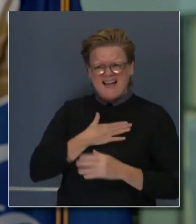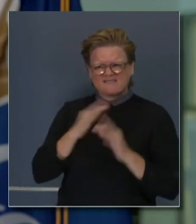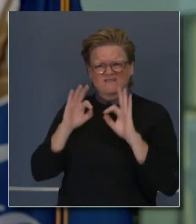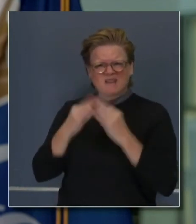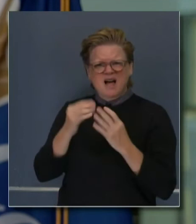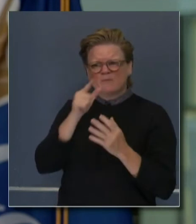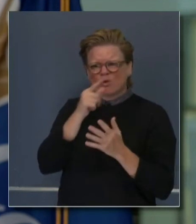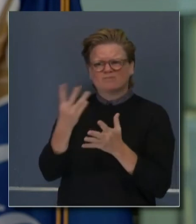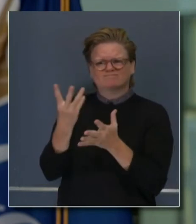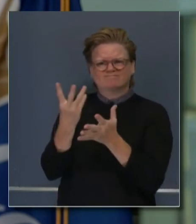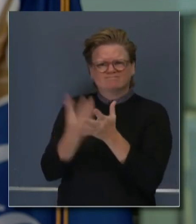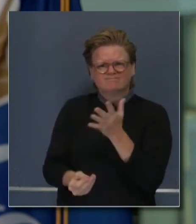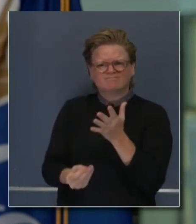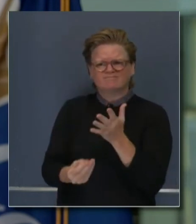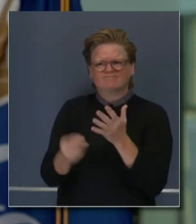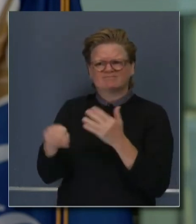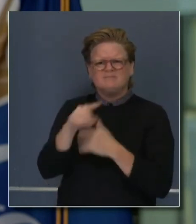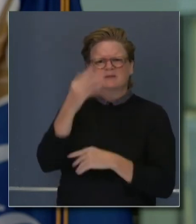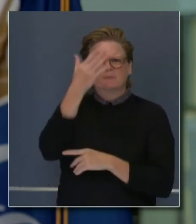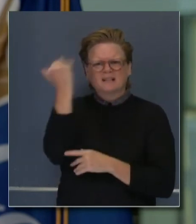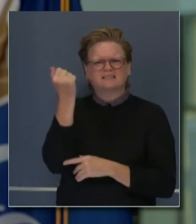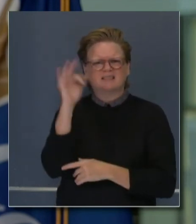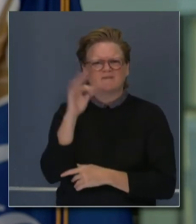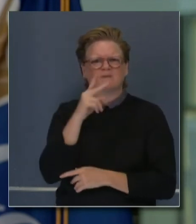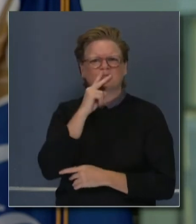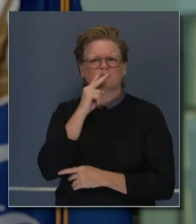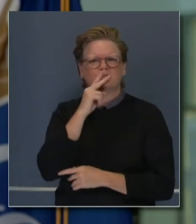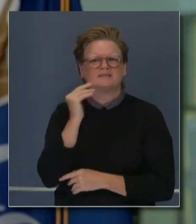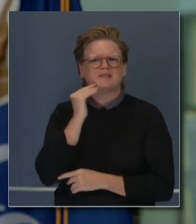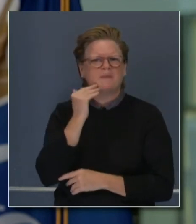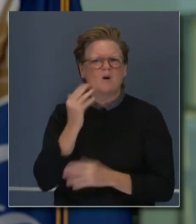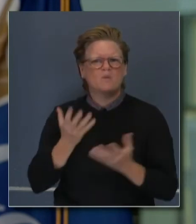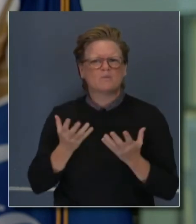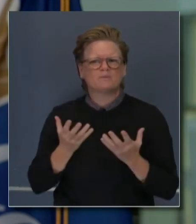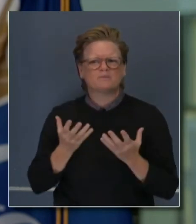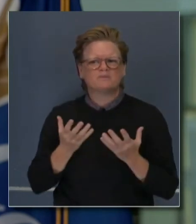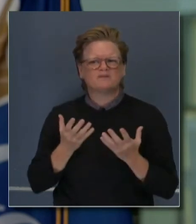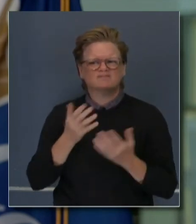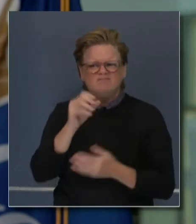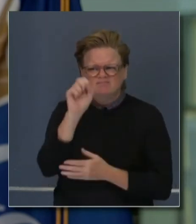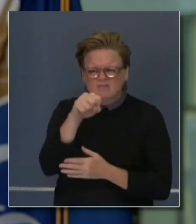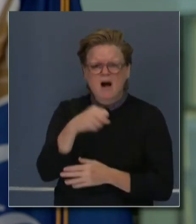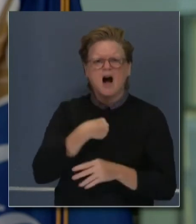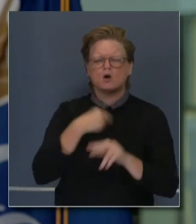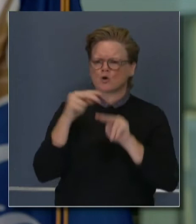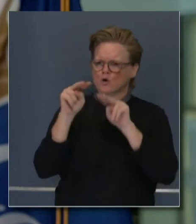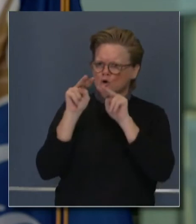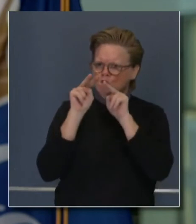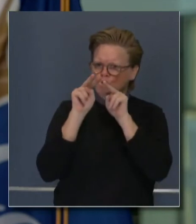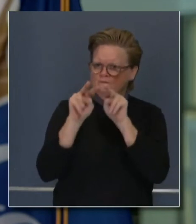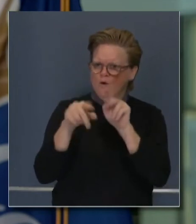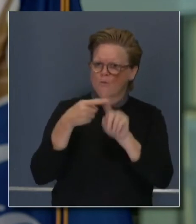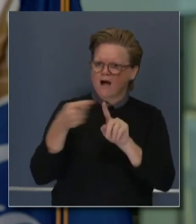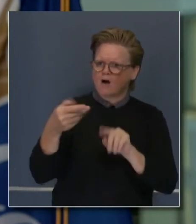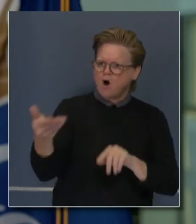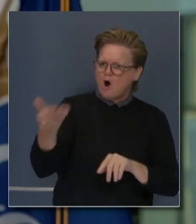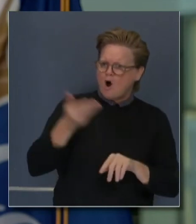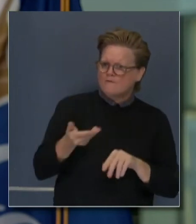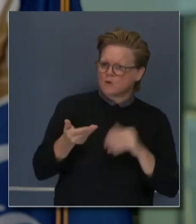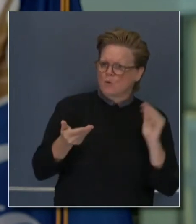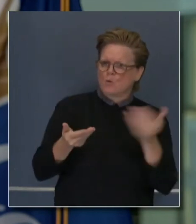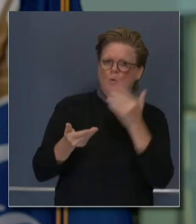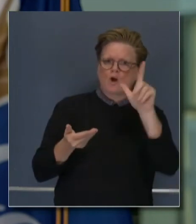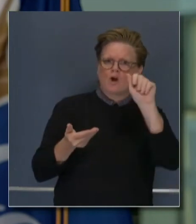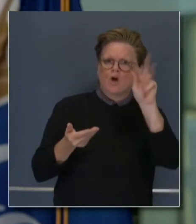industry to sign that bill. So I can't be more explicit. Yes, I will sign it, and I look forward to coming law in the state of